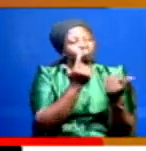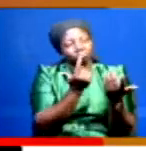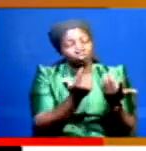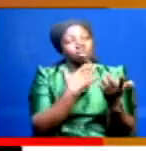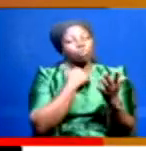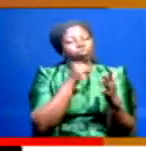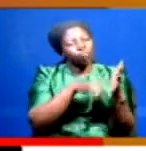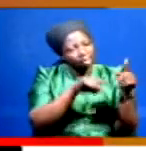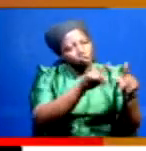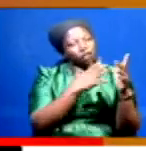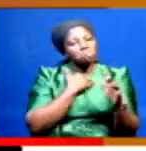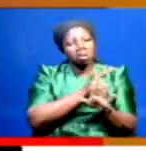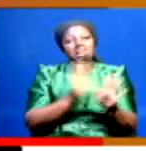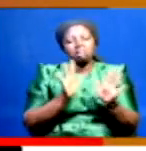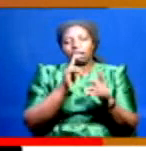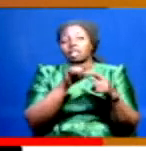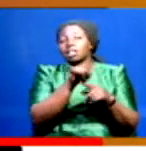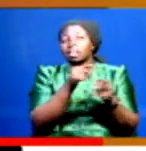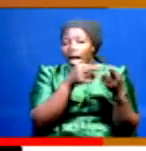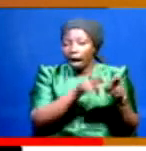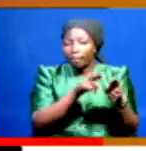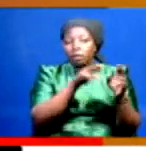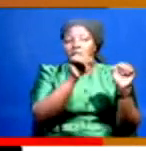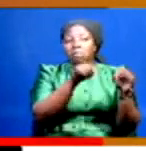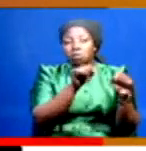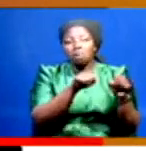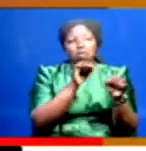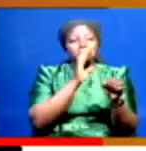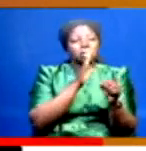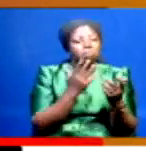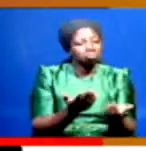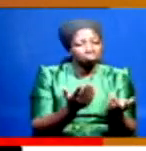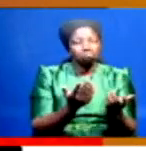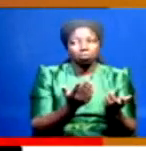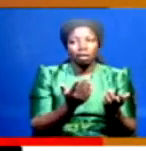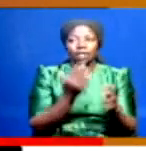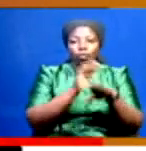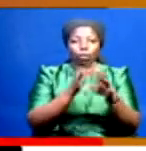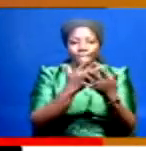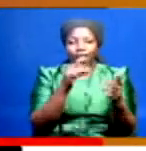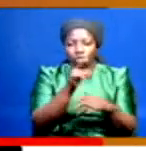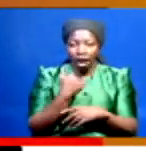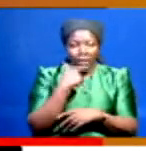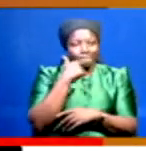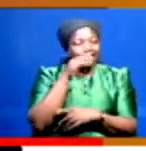happening. We could be only scratching the surface as we speak. It's a good thing that you mentioned that umbrella bodies